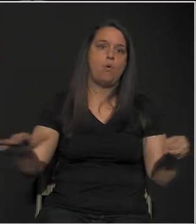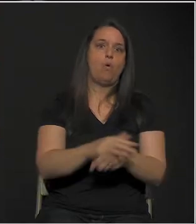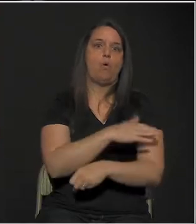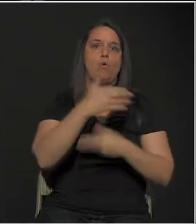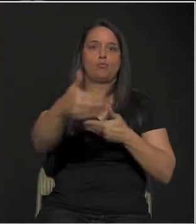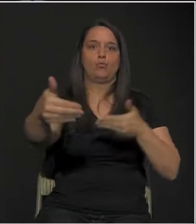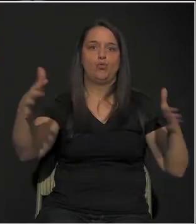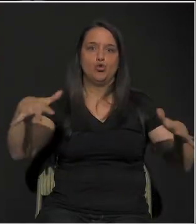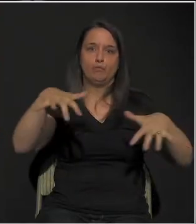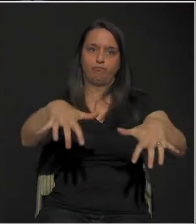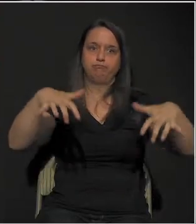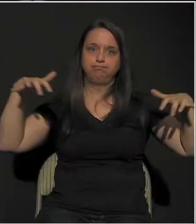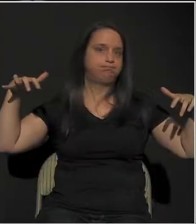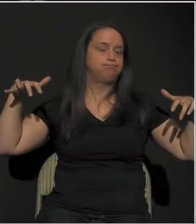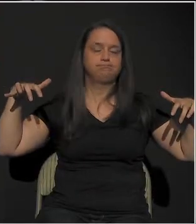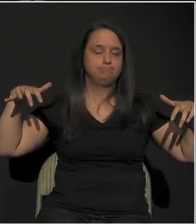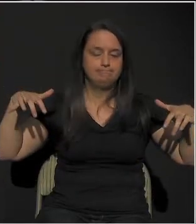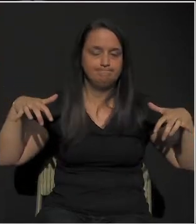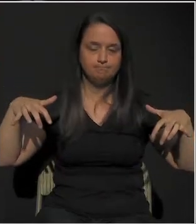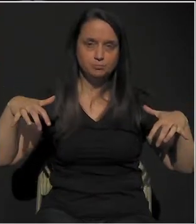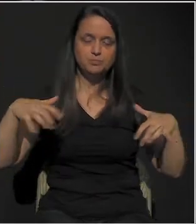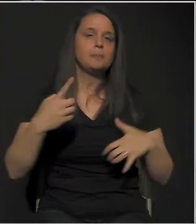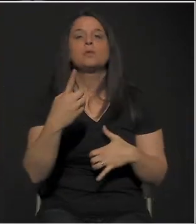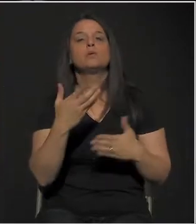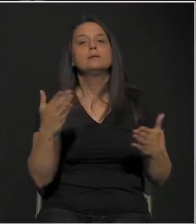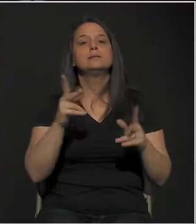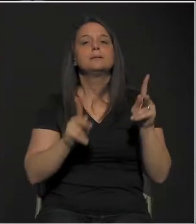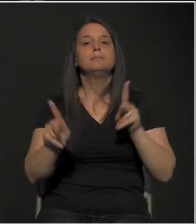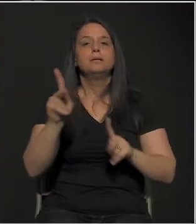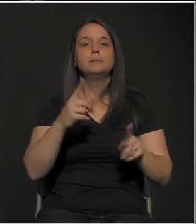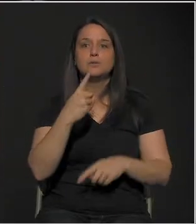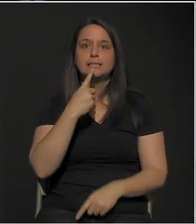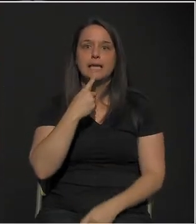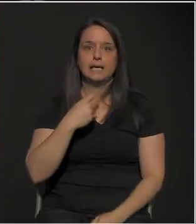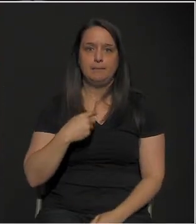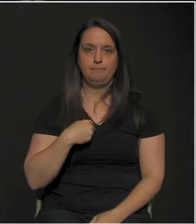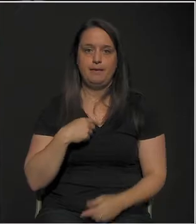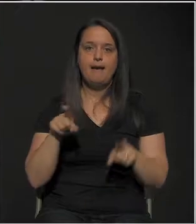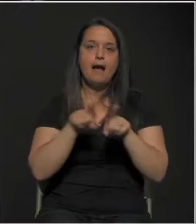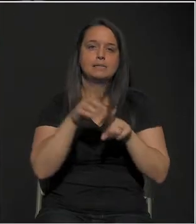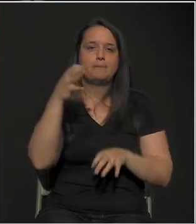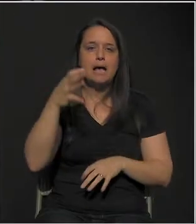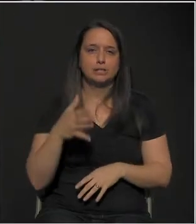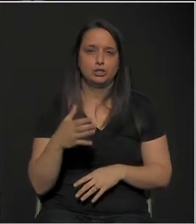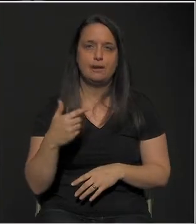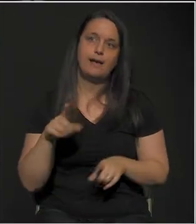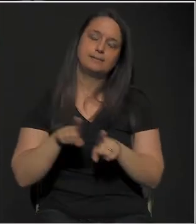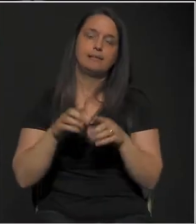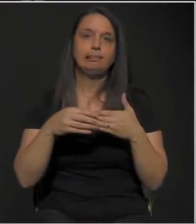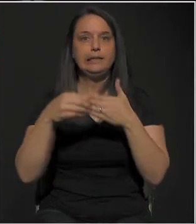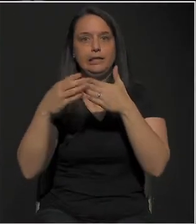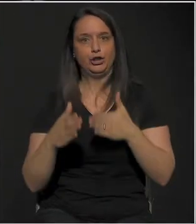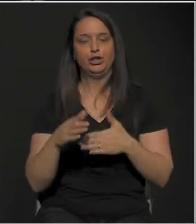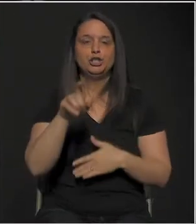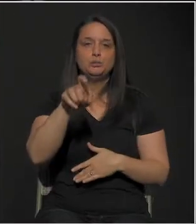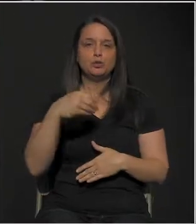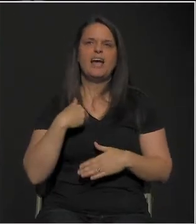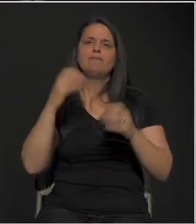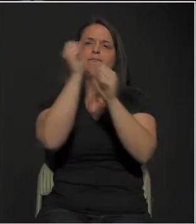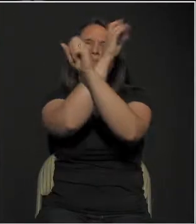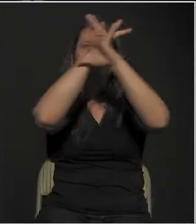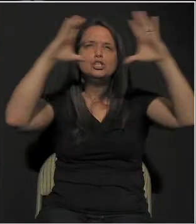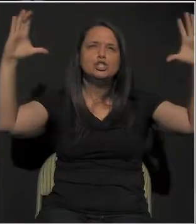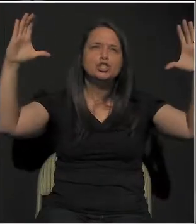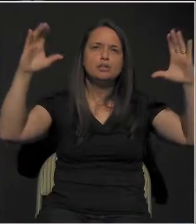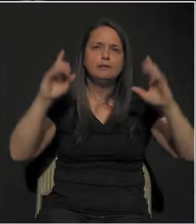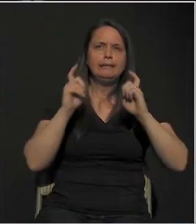filled. One of the things that people say to me as the pastor, as the leader, is you're supposed to have vision. You're supposed to give